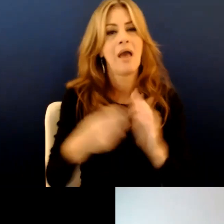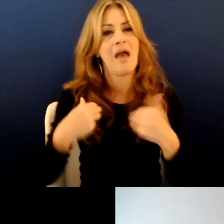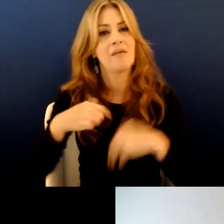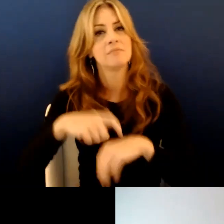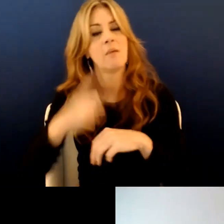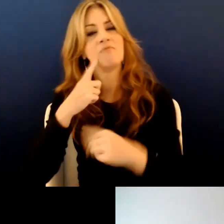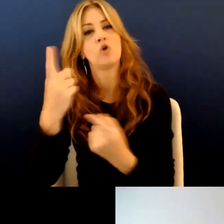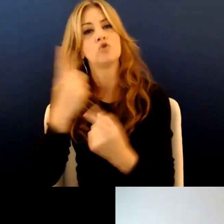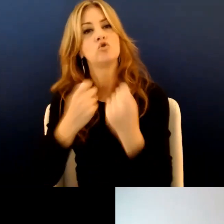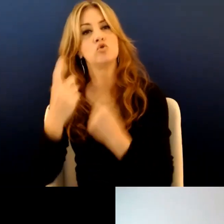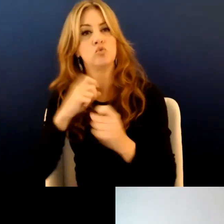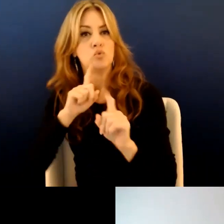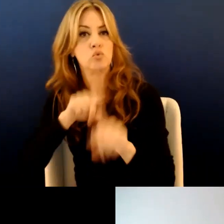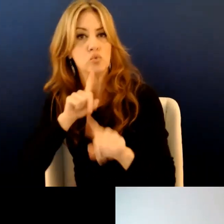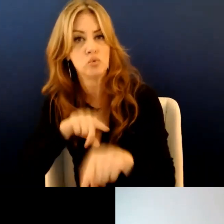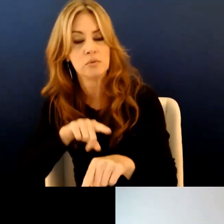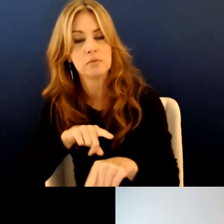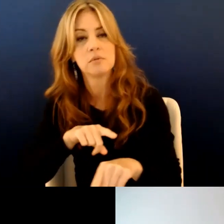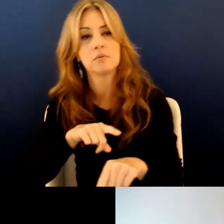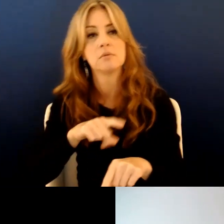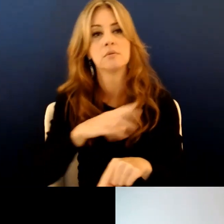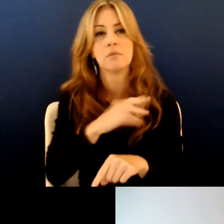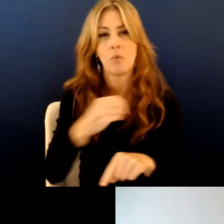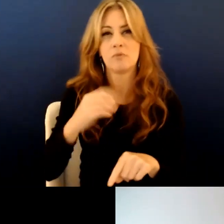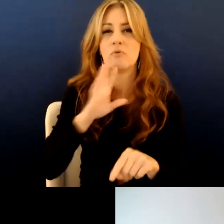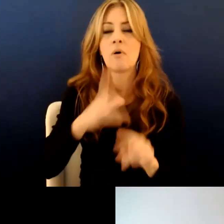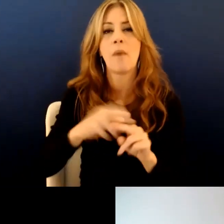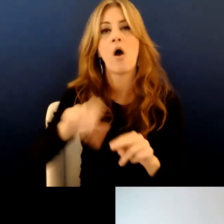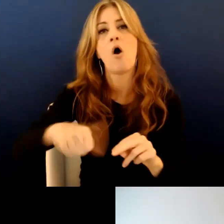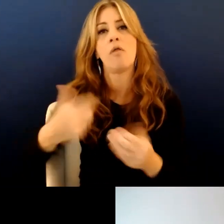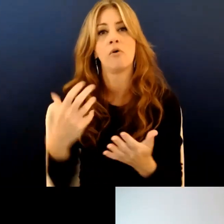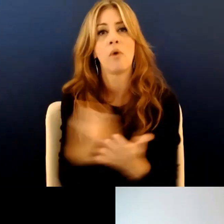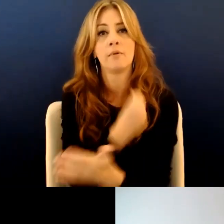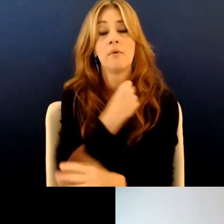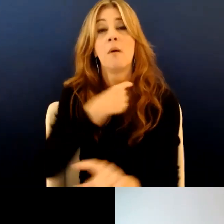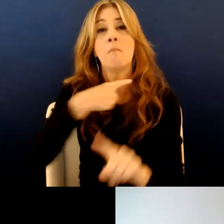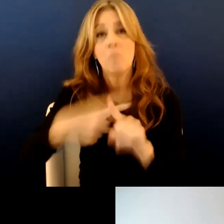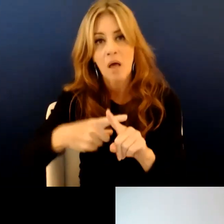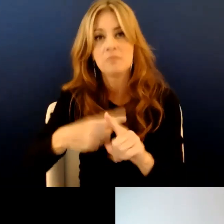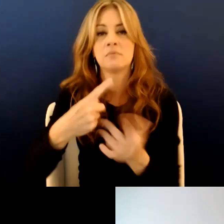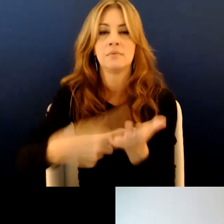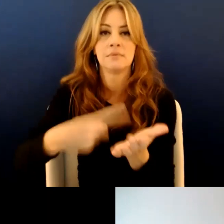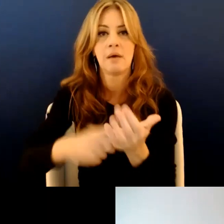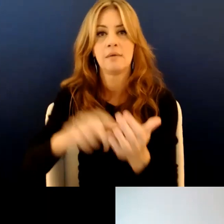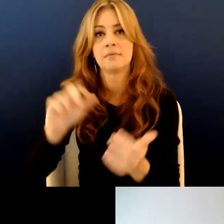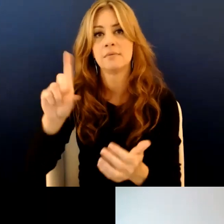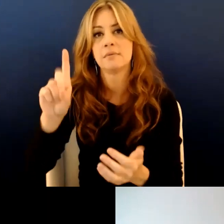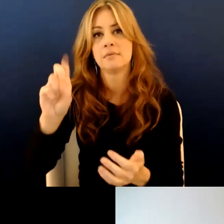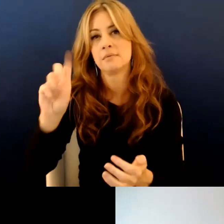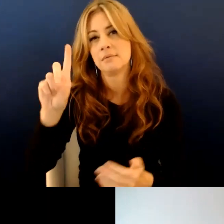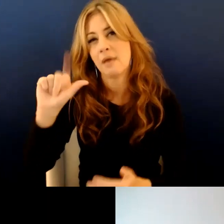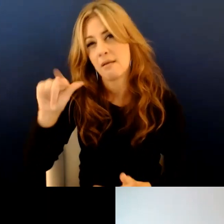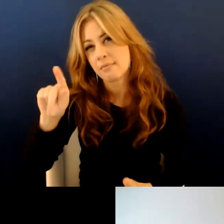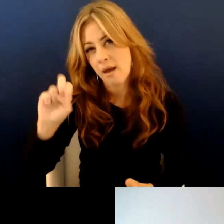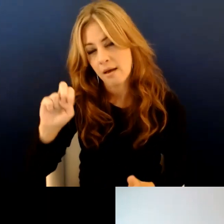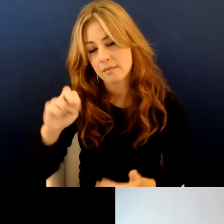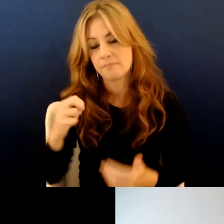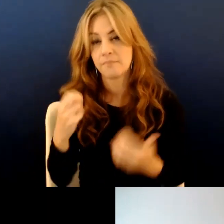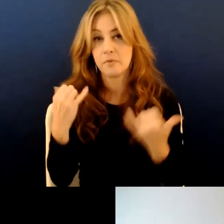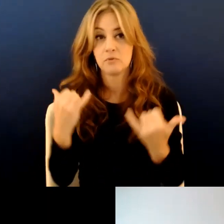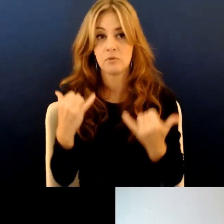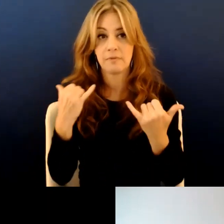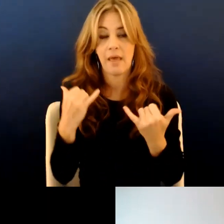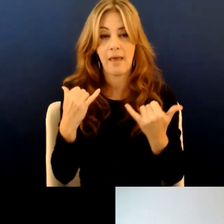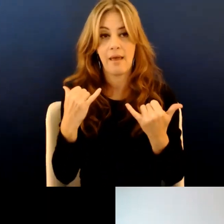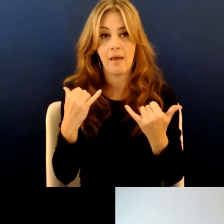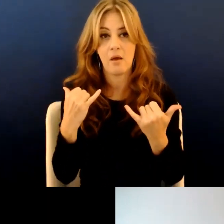here and other opportunities and the deadlines. So with that, I'm gonna, Felice,